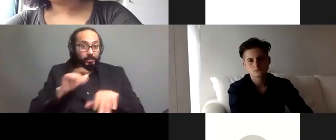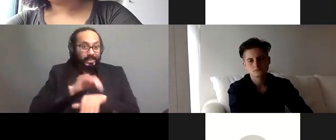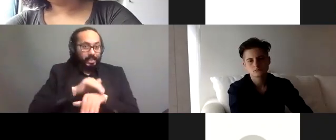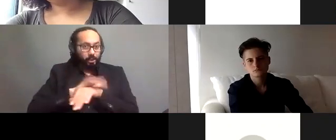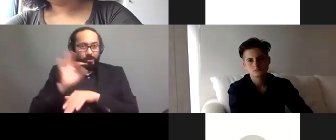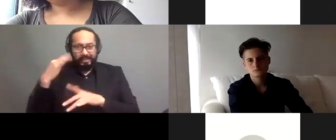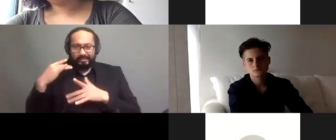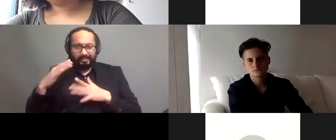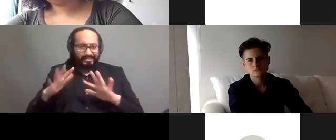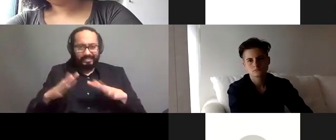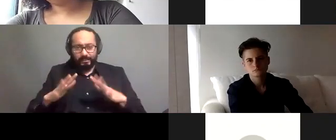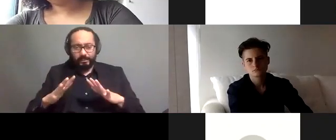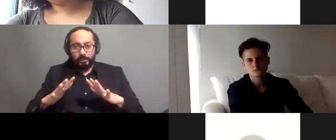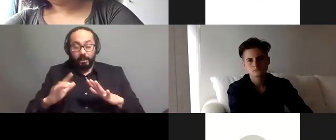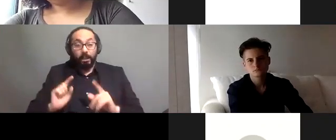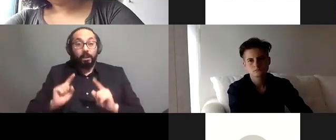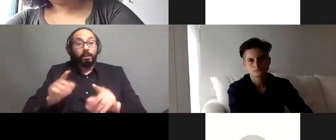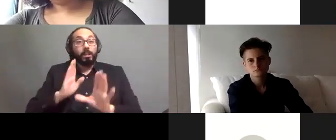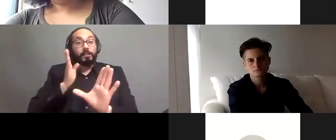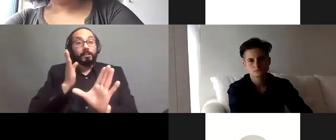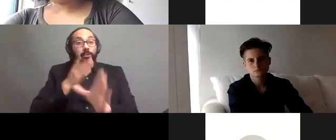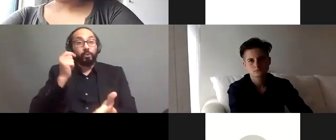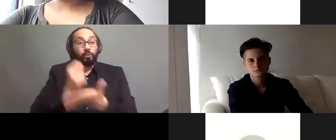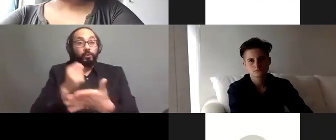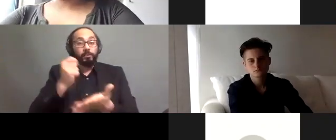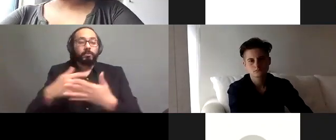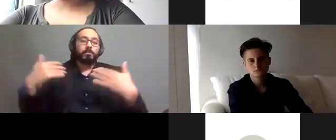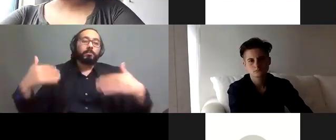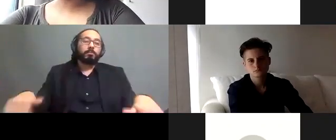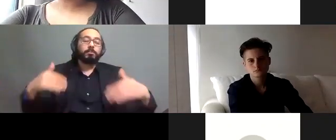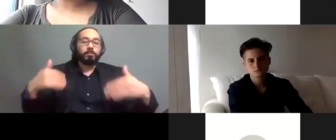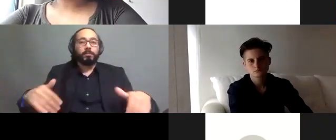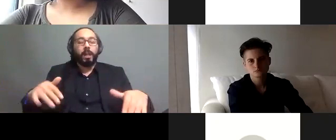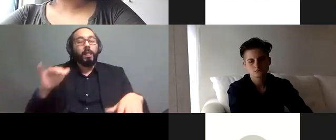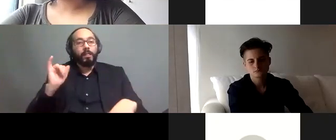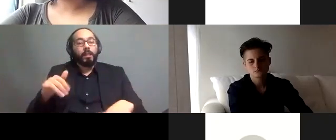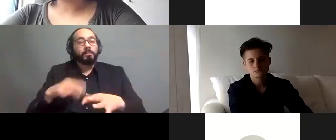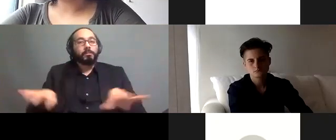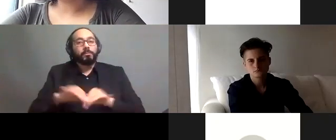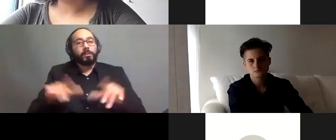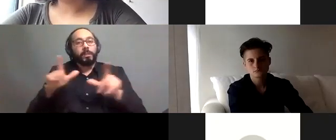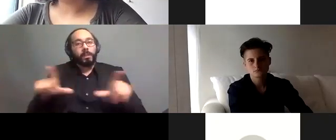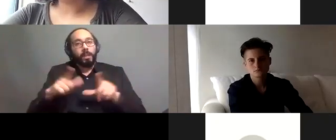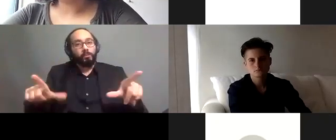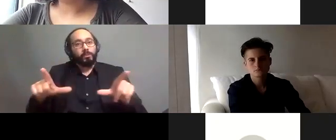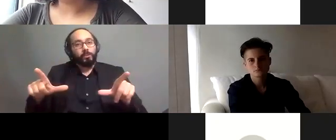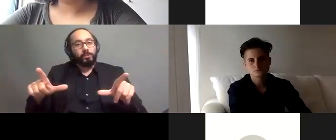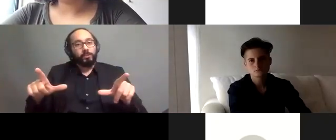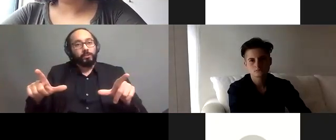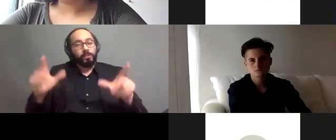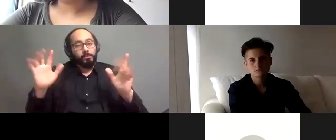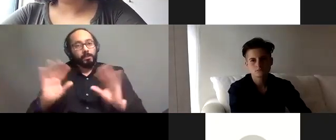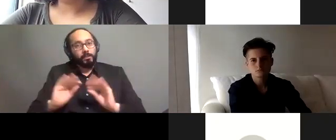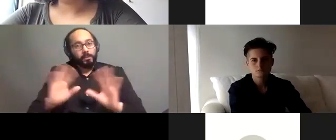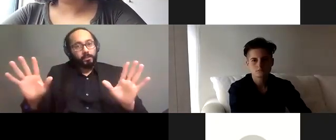communication is the foremost methodology for its diagnosis. So that's why I sort